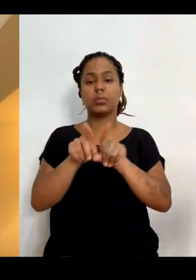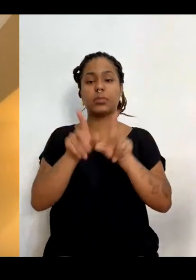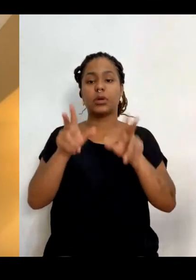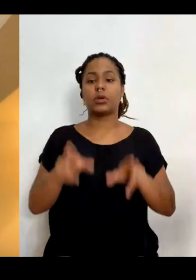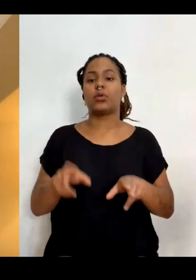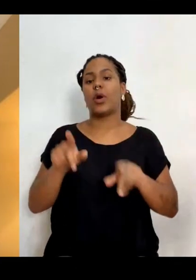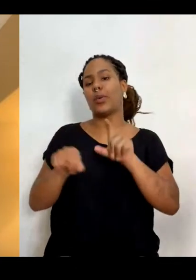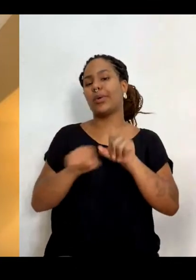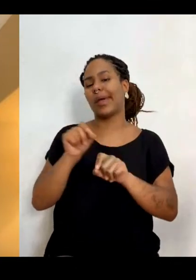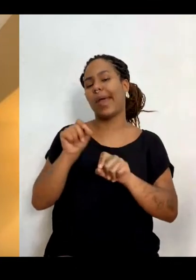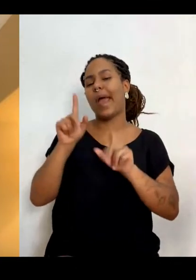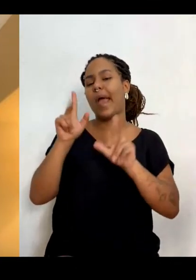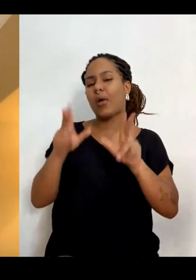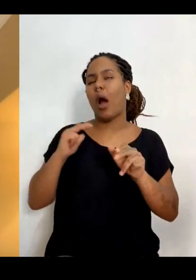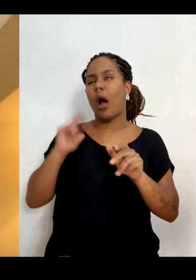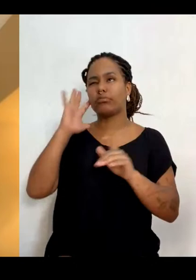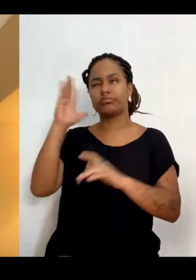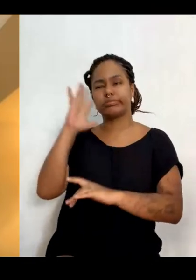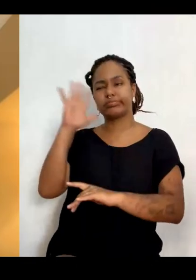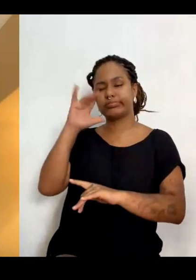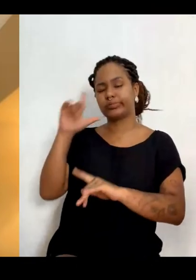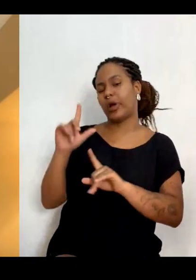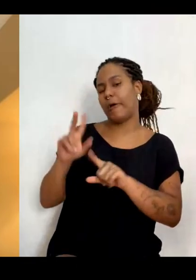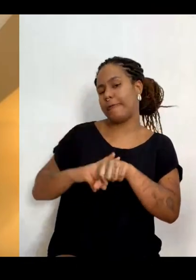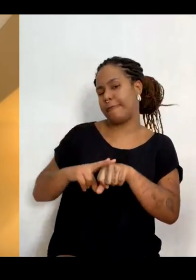the entry foreign